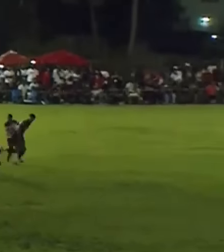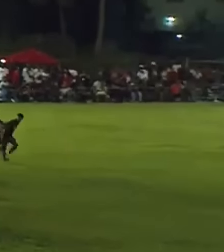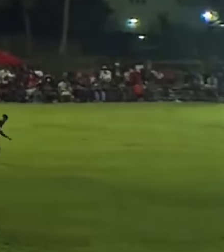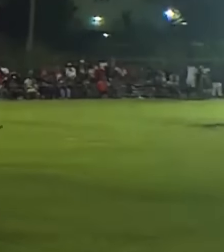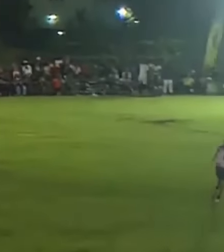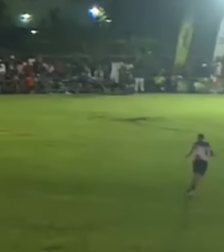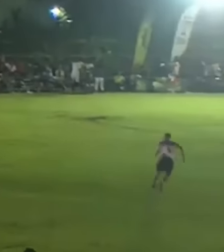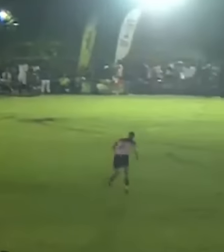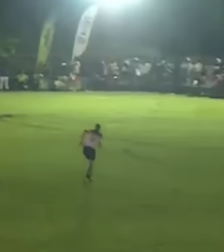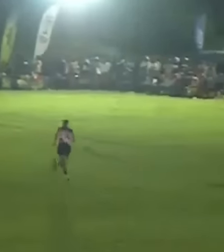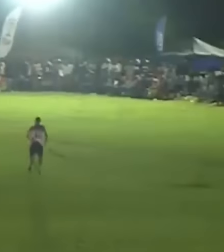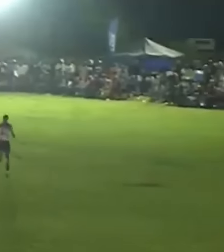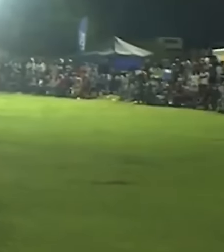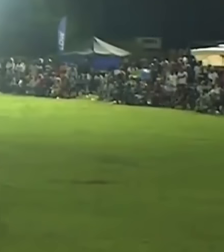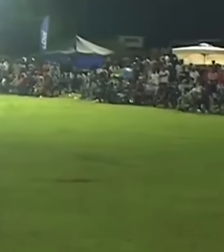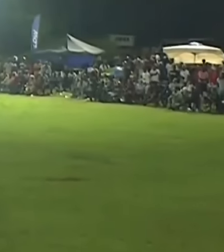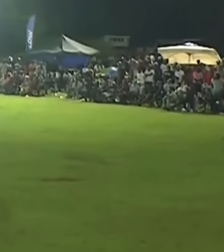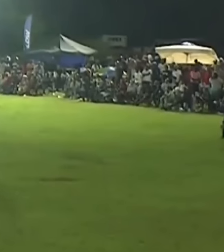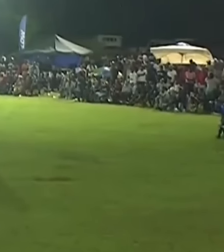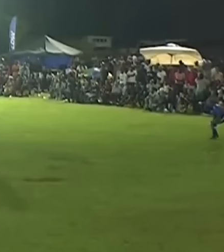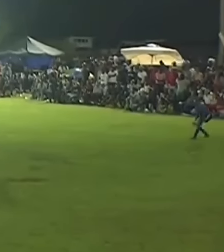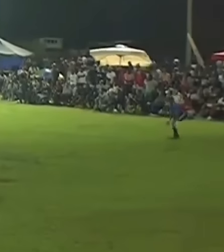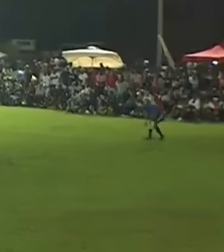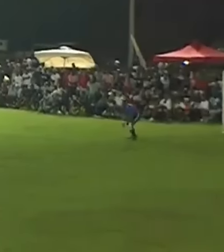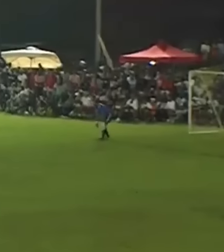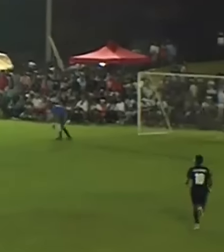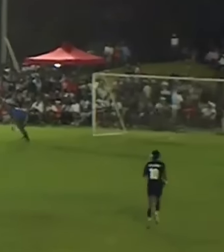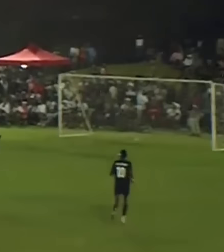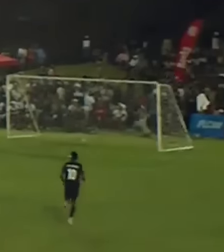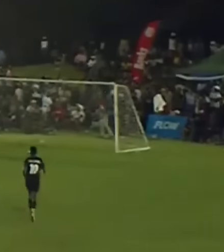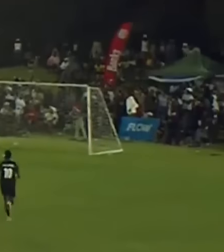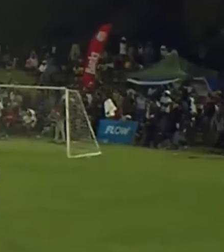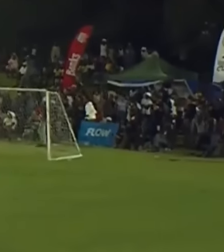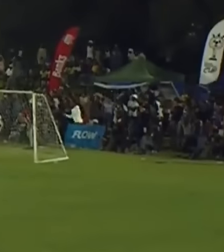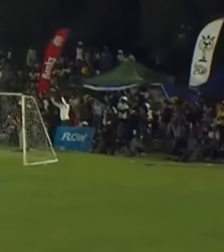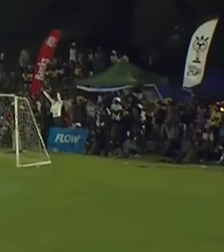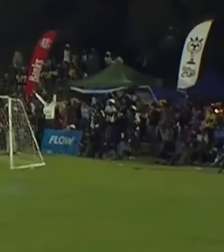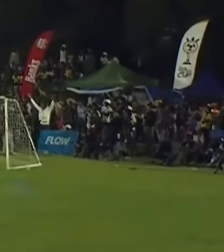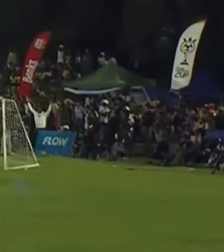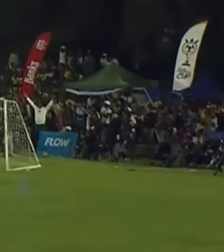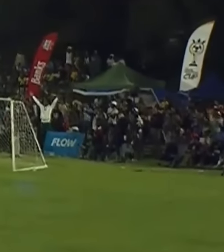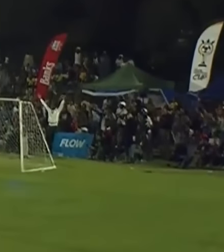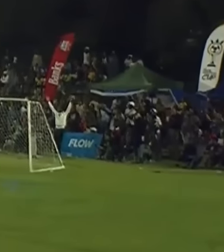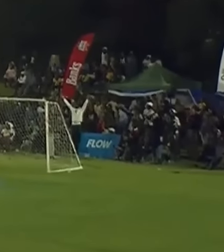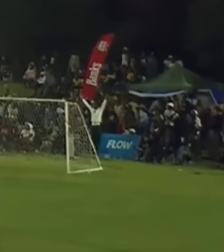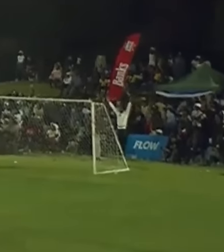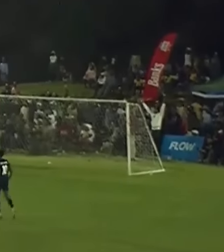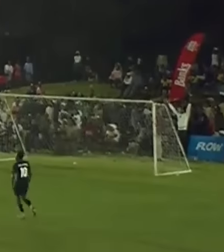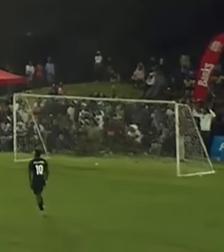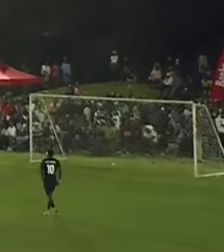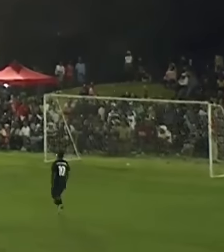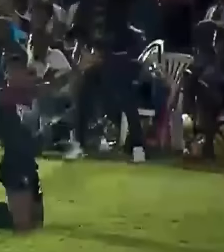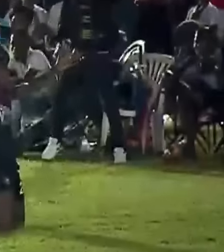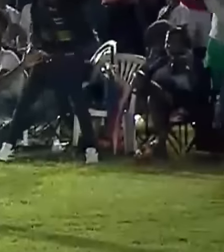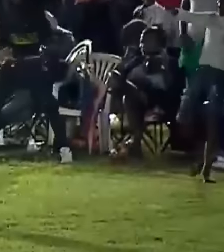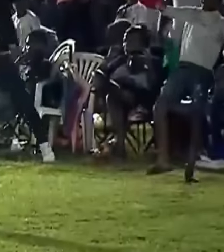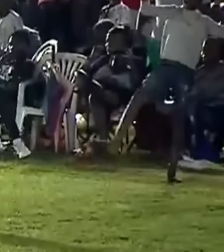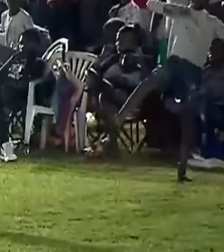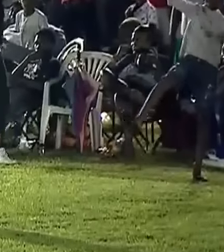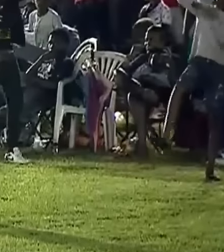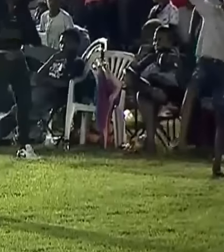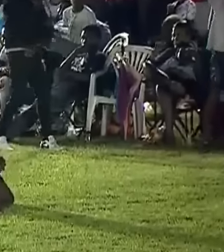attack, Drates with a few majestic touches, and it's into Calford Blaze, who's brought down in the box. Referee